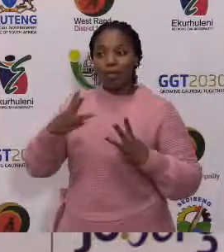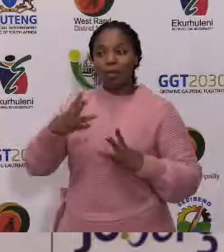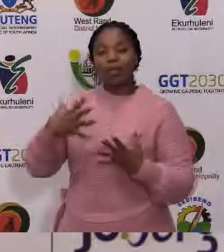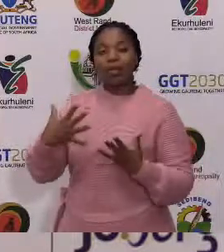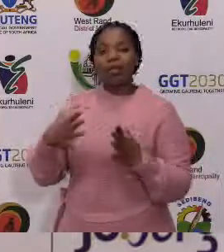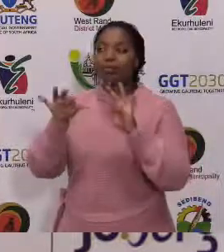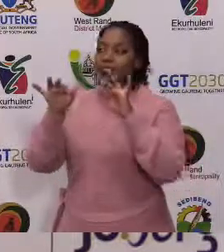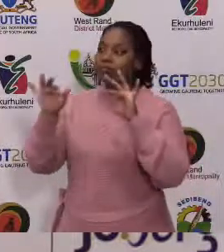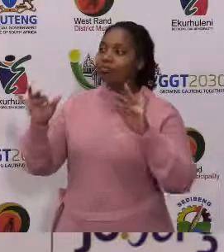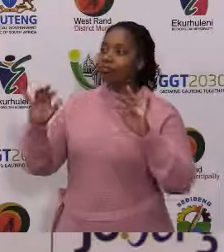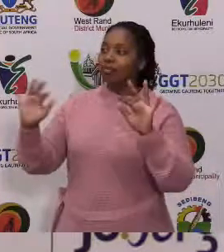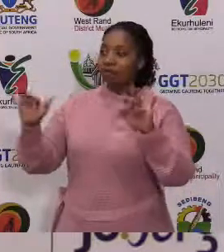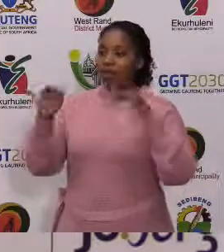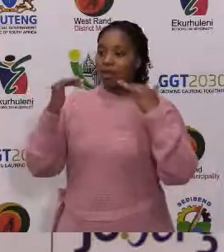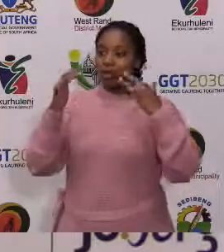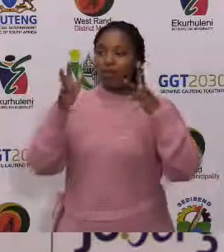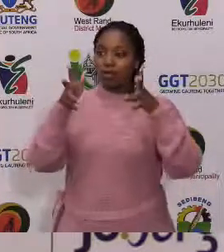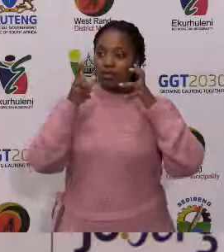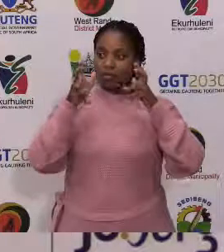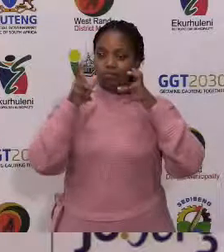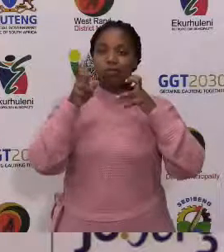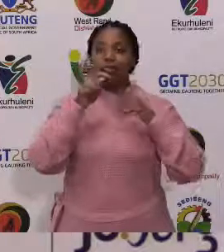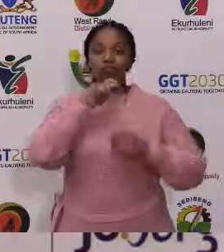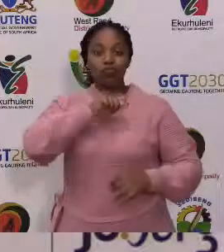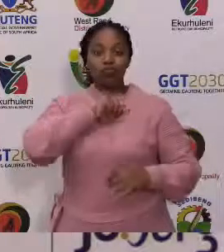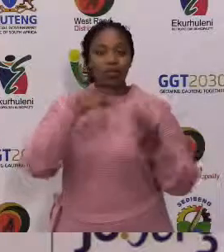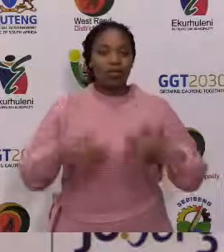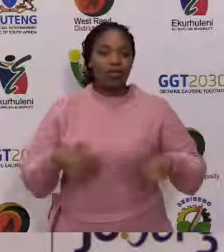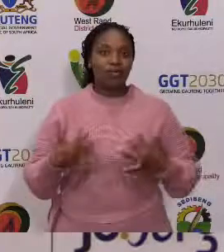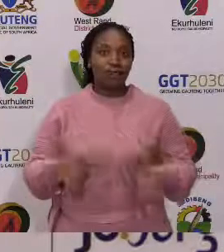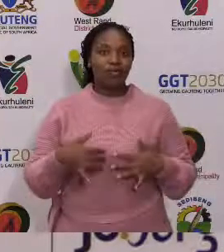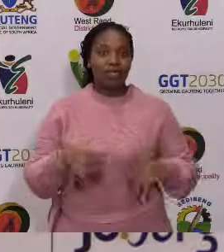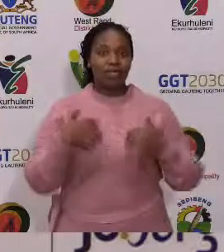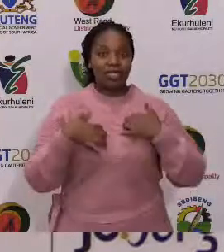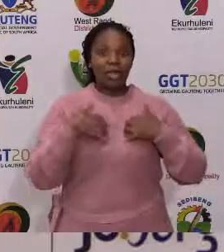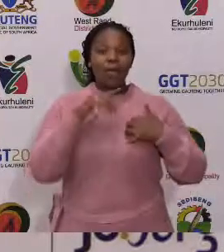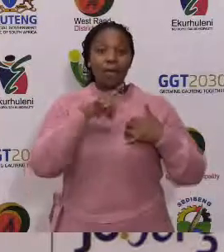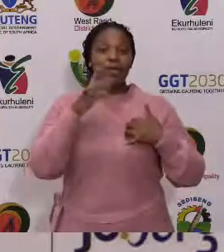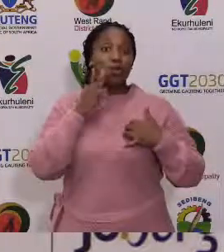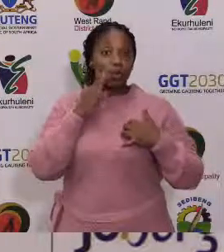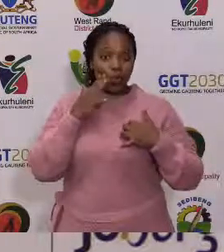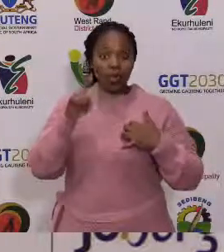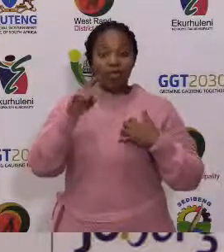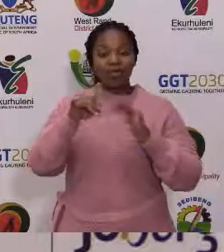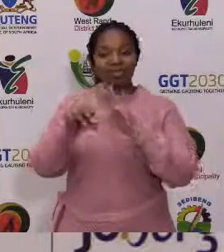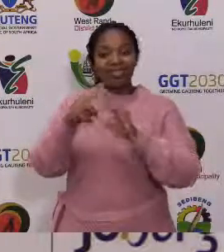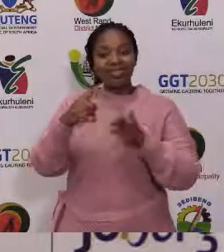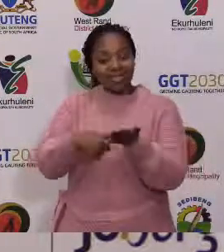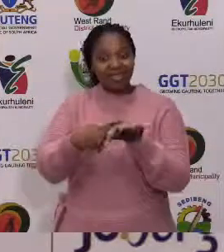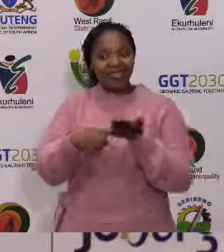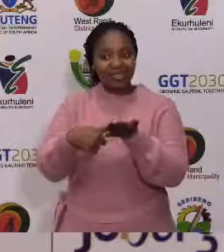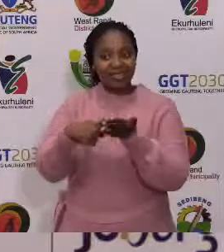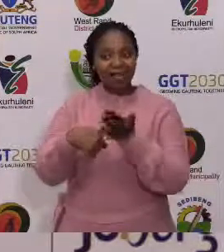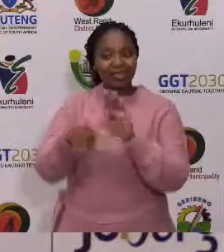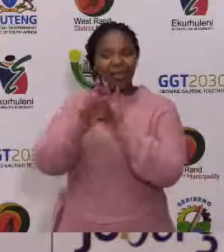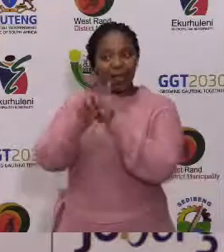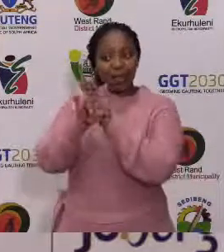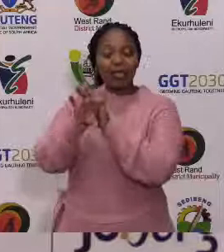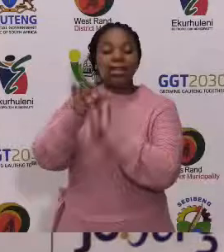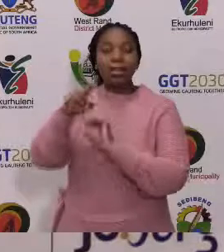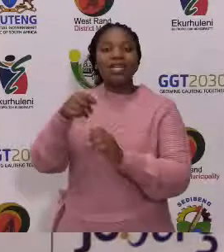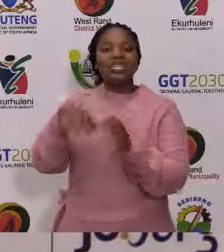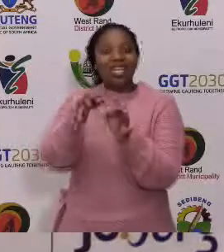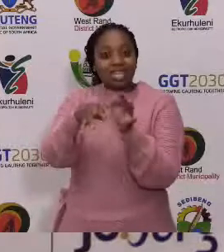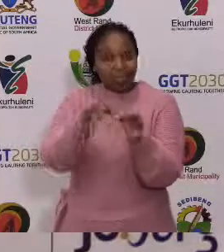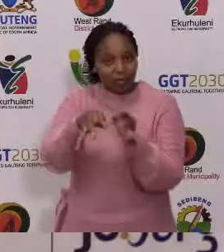issue. But when we're discussing these issues in the media, we really need to put it in a context in terms of if 1,000